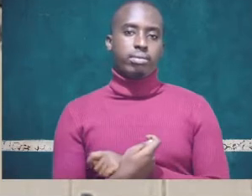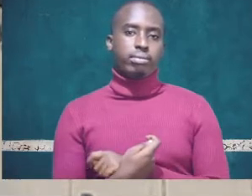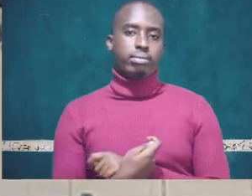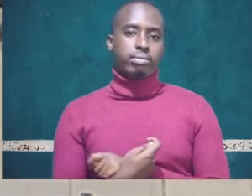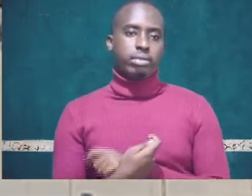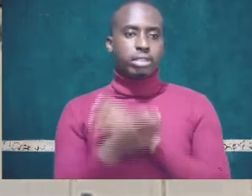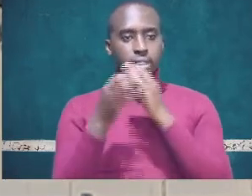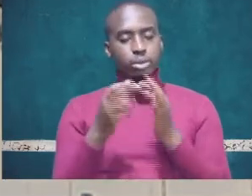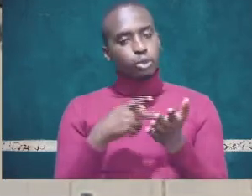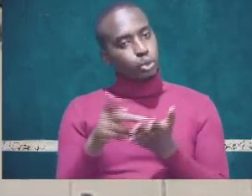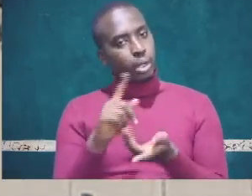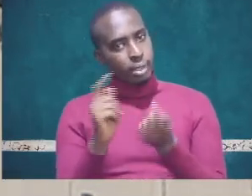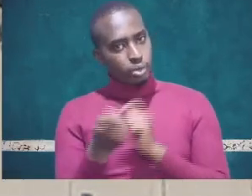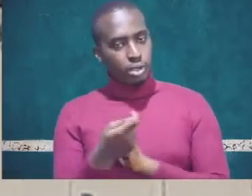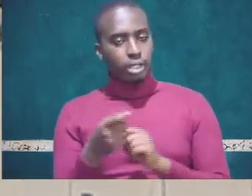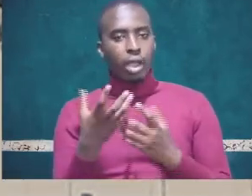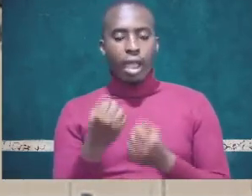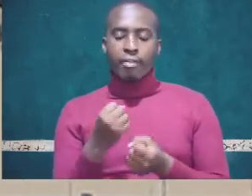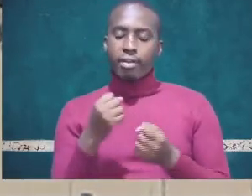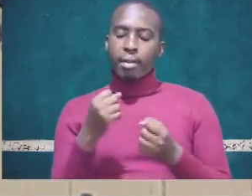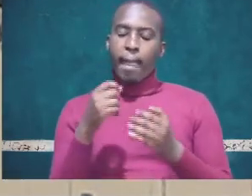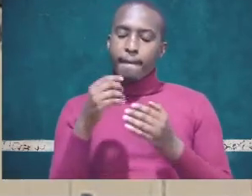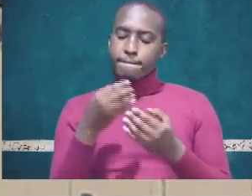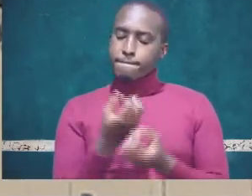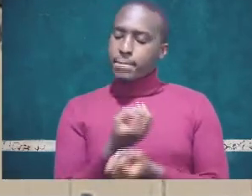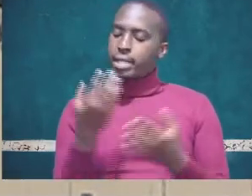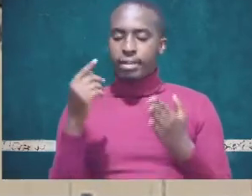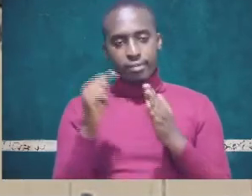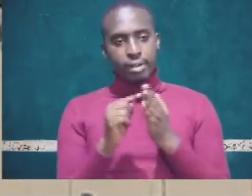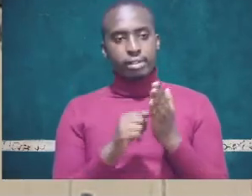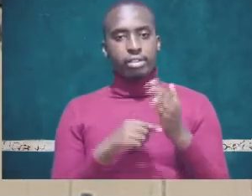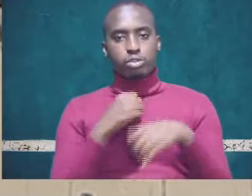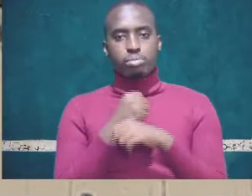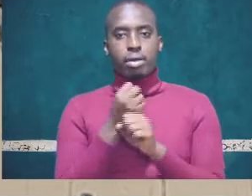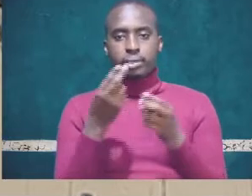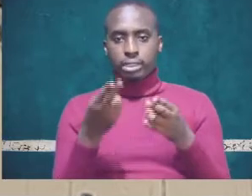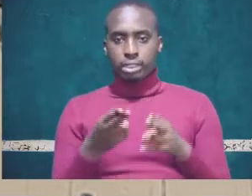So you have to ask yourself, we have very many factors which influence demand.